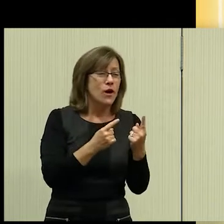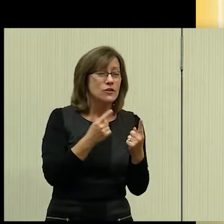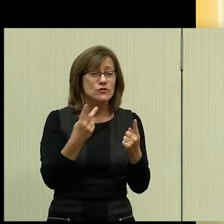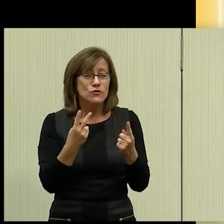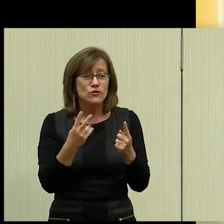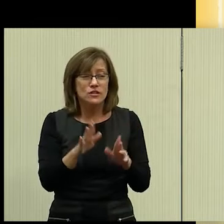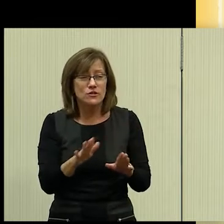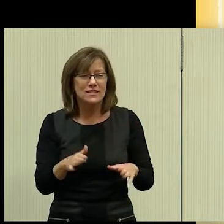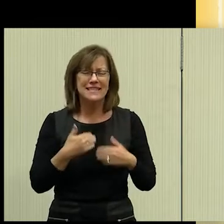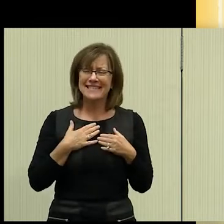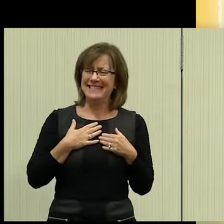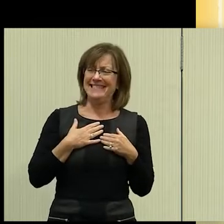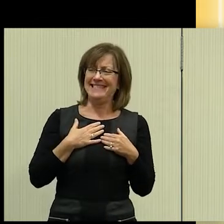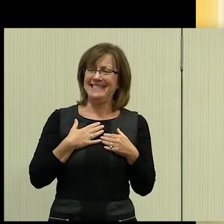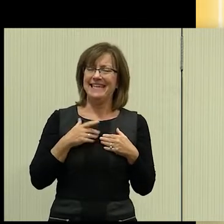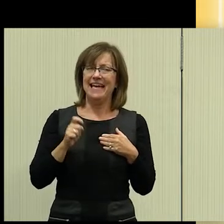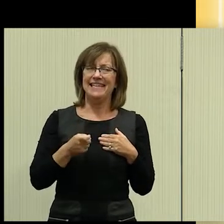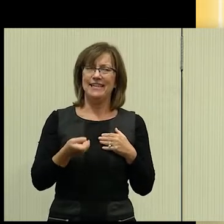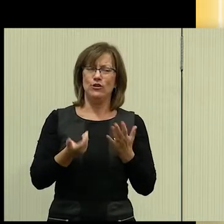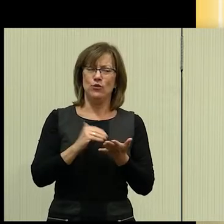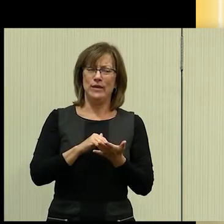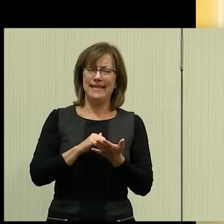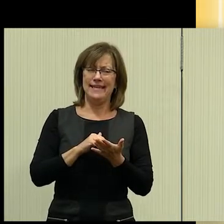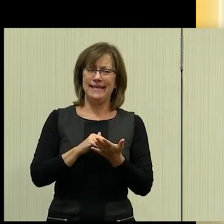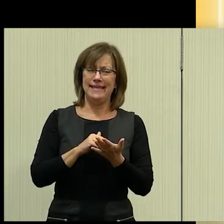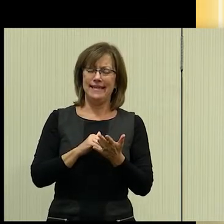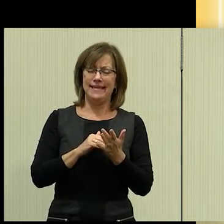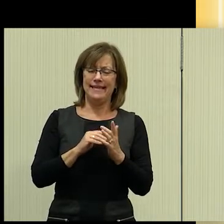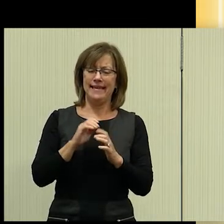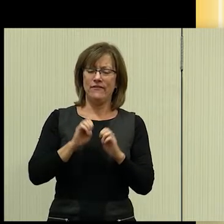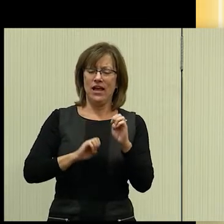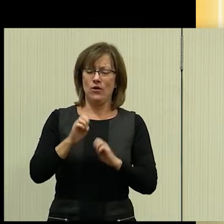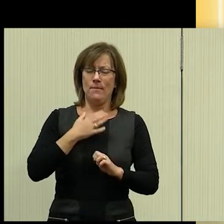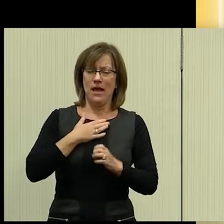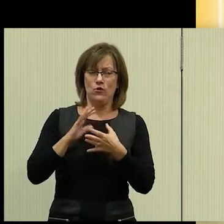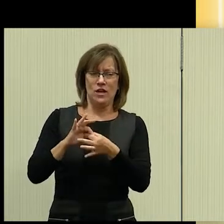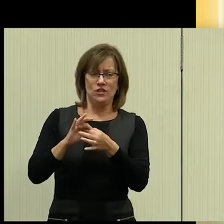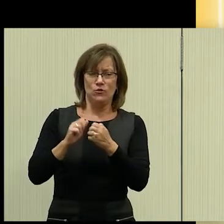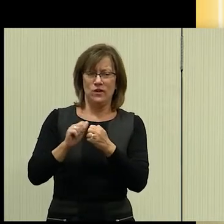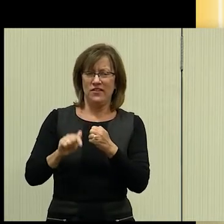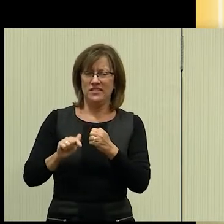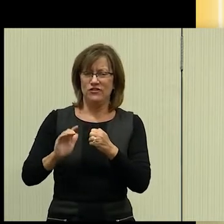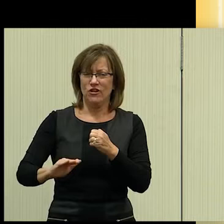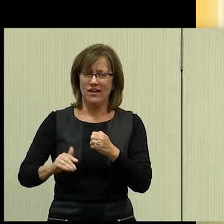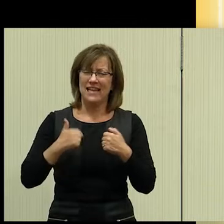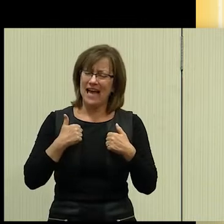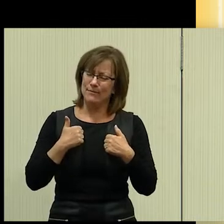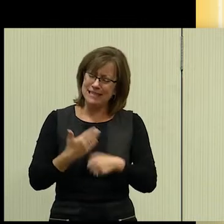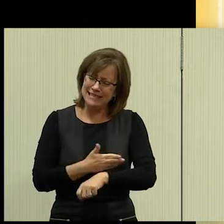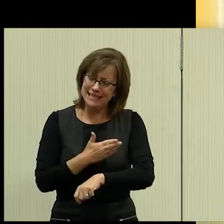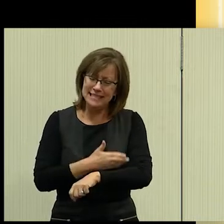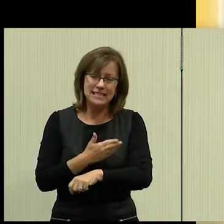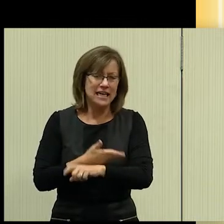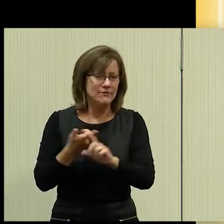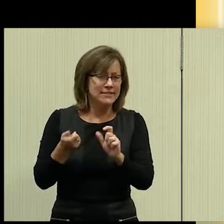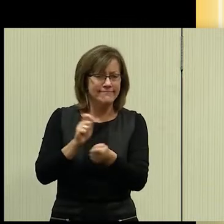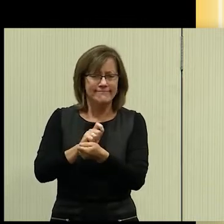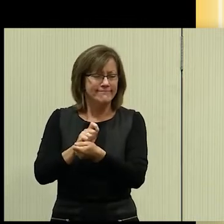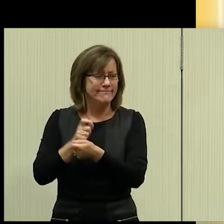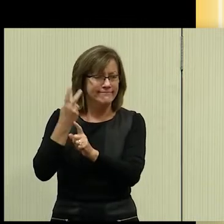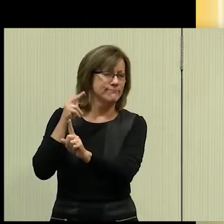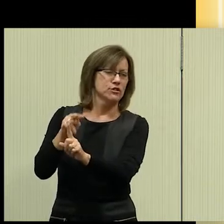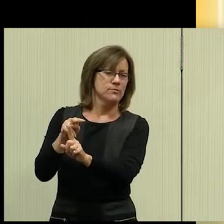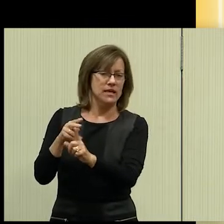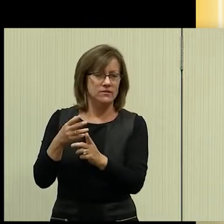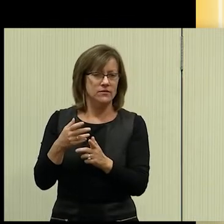I really got to reframe, reevaluate my relationship with this child. I'm going to really work hard on it. Have someone